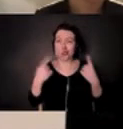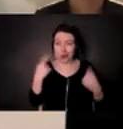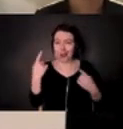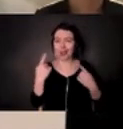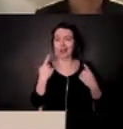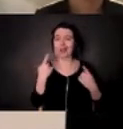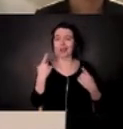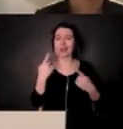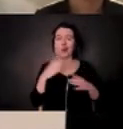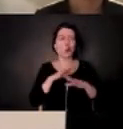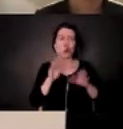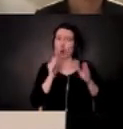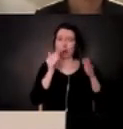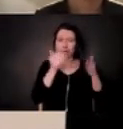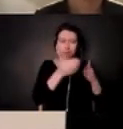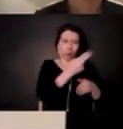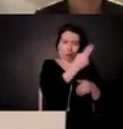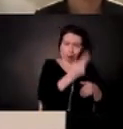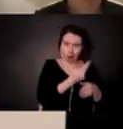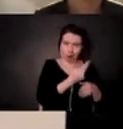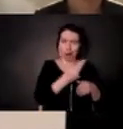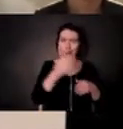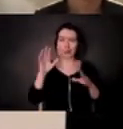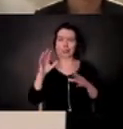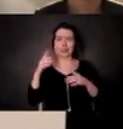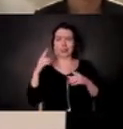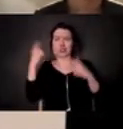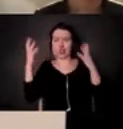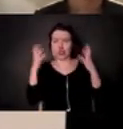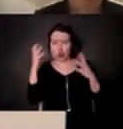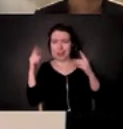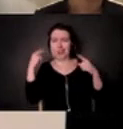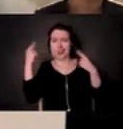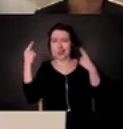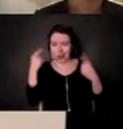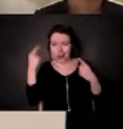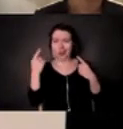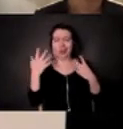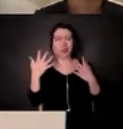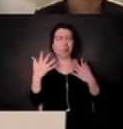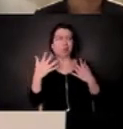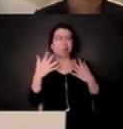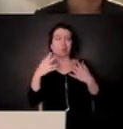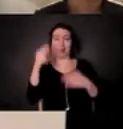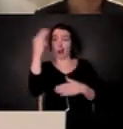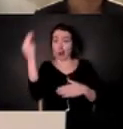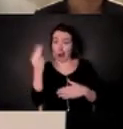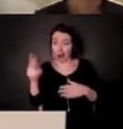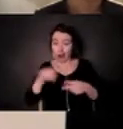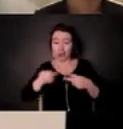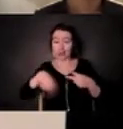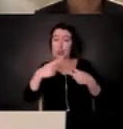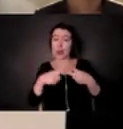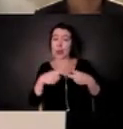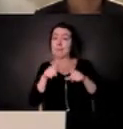sound and music and poetry. So not even necessarily the visual, but how all of these,